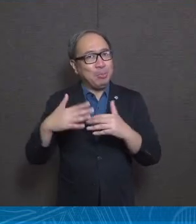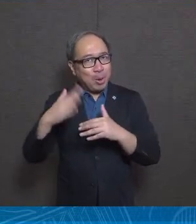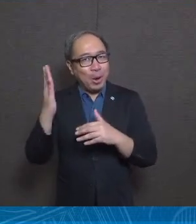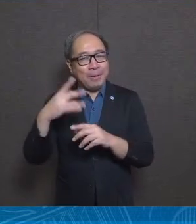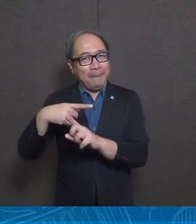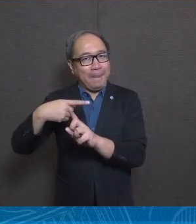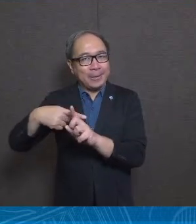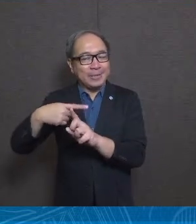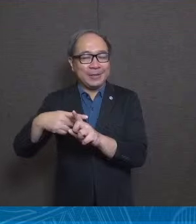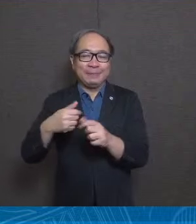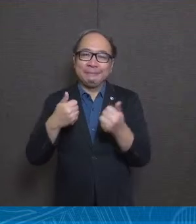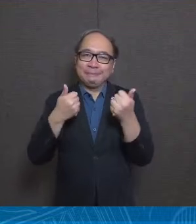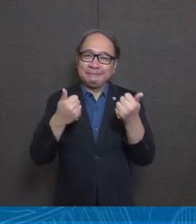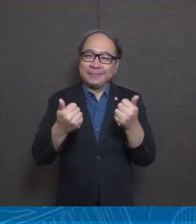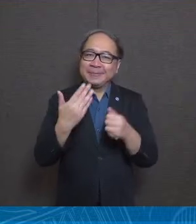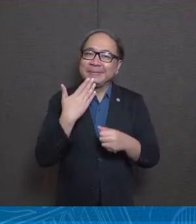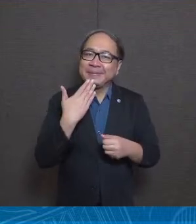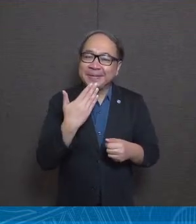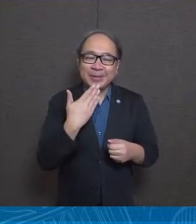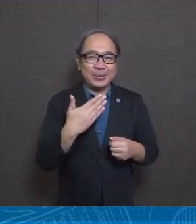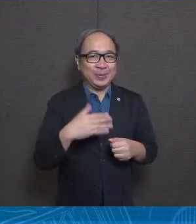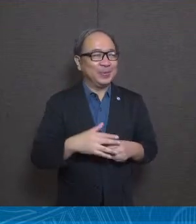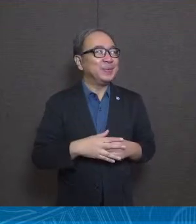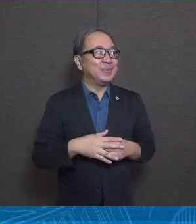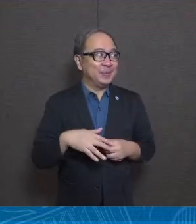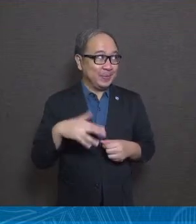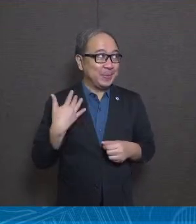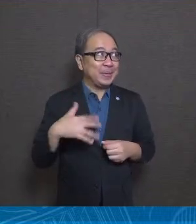yes, thank you very much. Whoa.